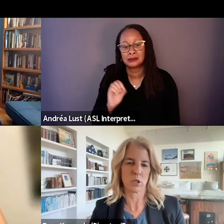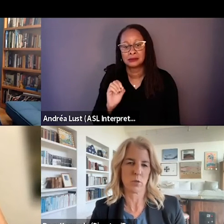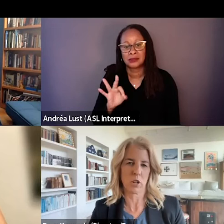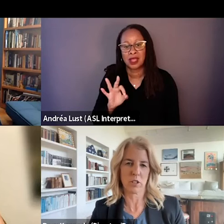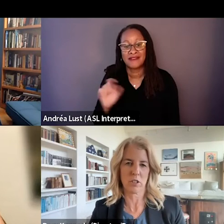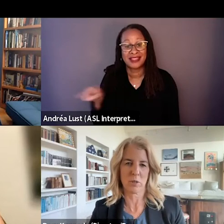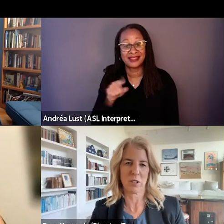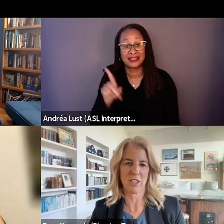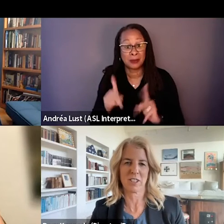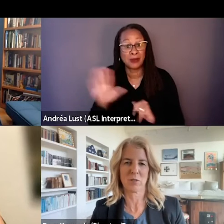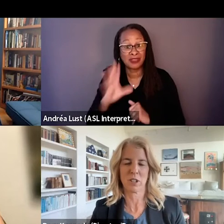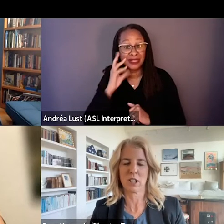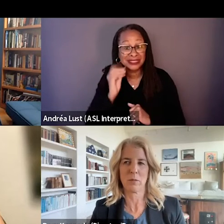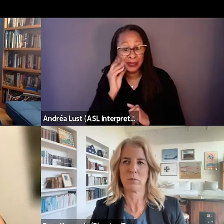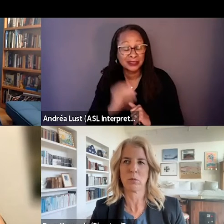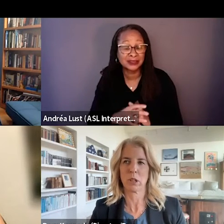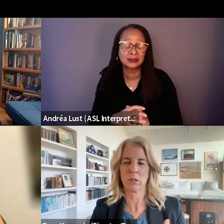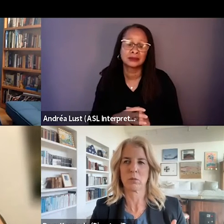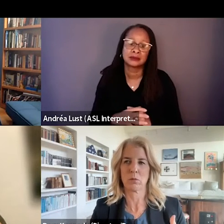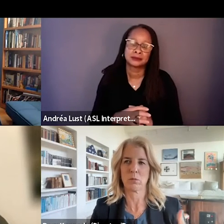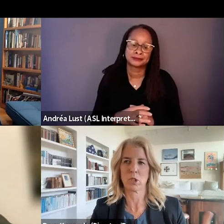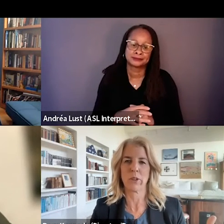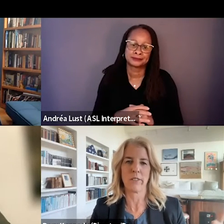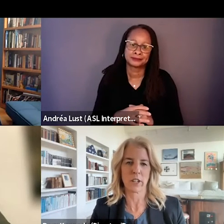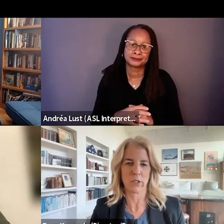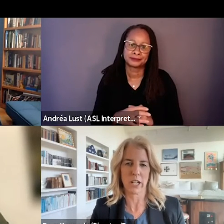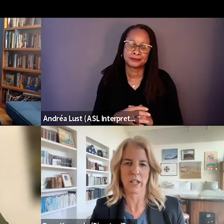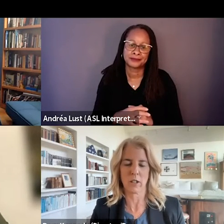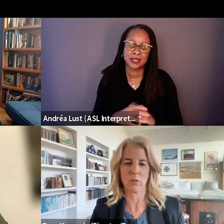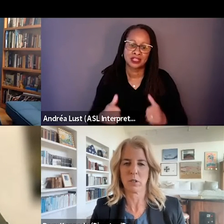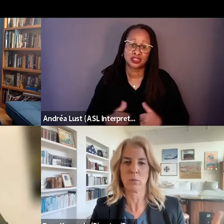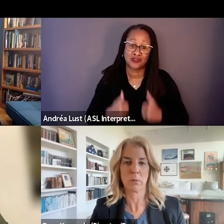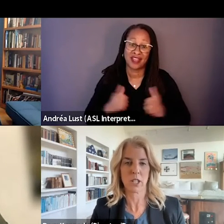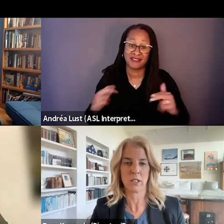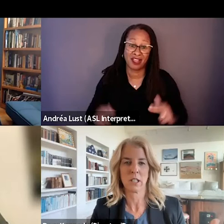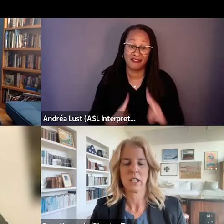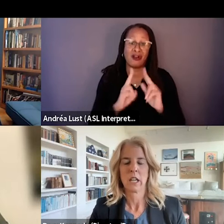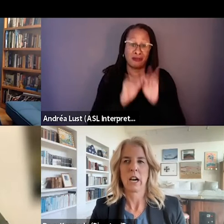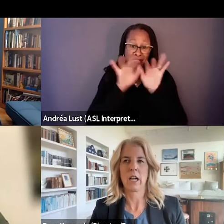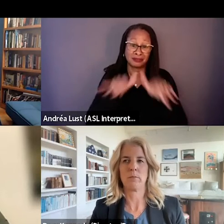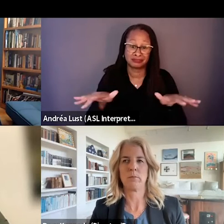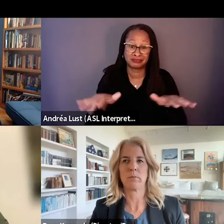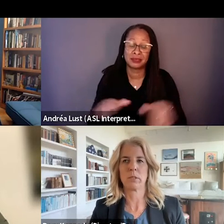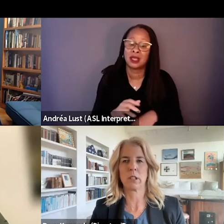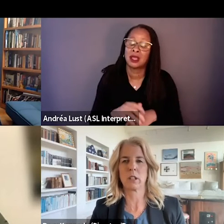these folks have gone through is with surviving a volcano eruption.